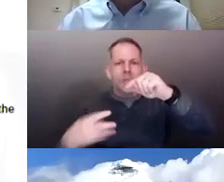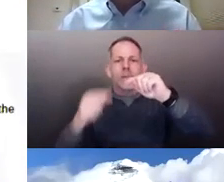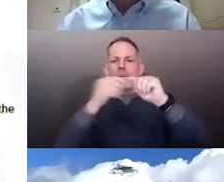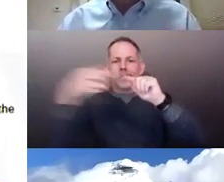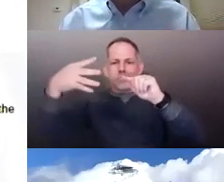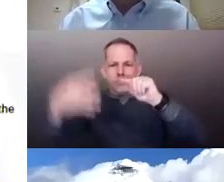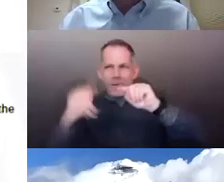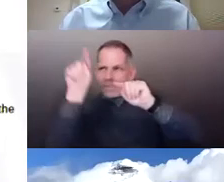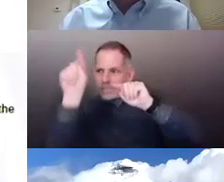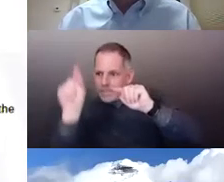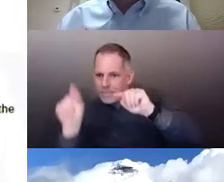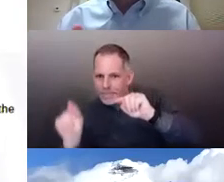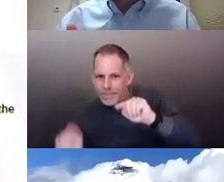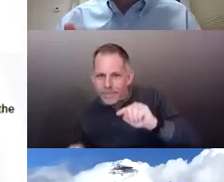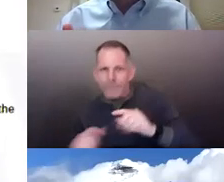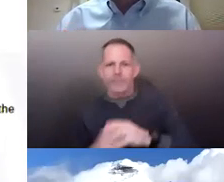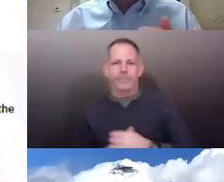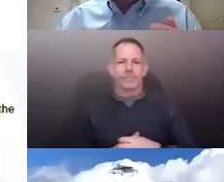being updated, so